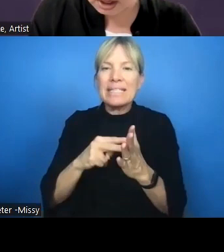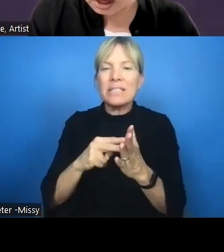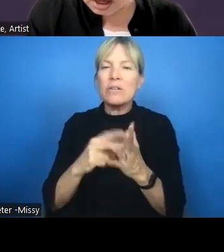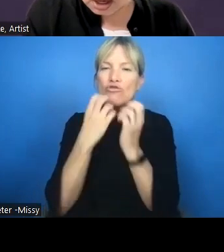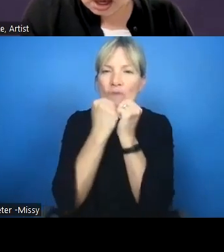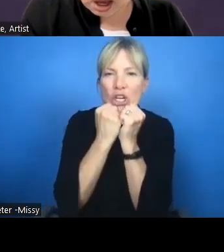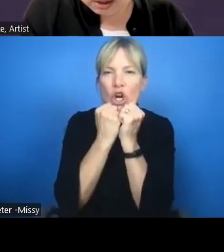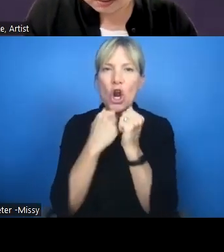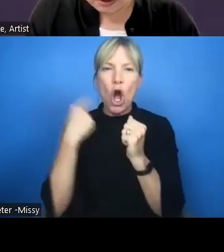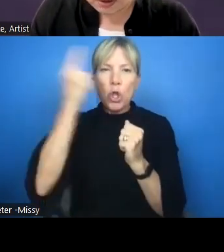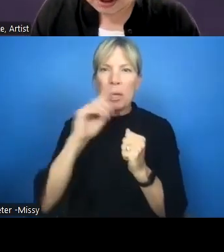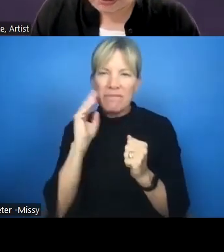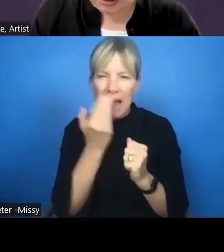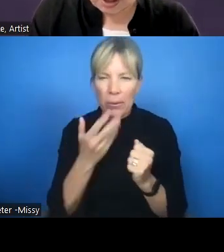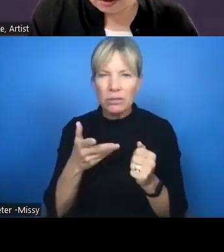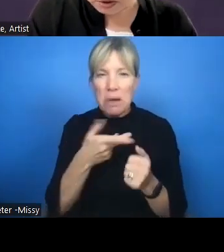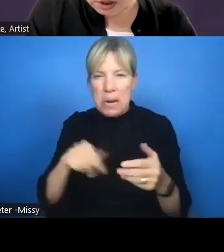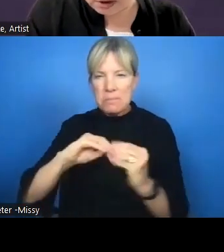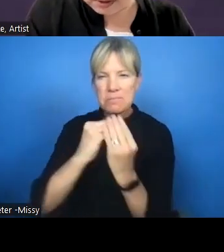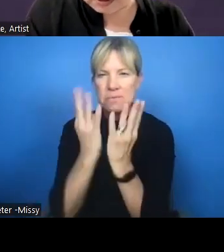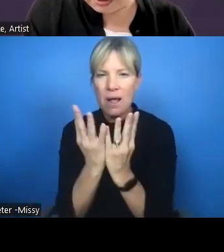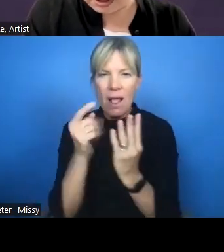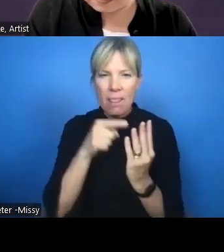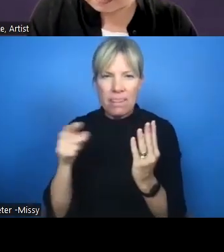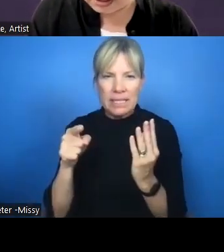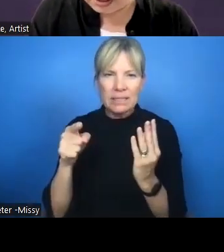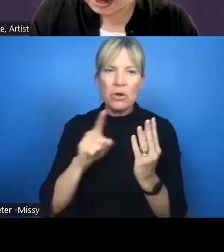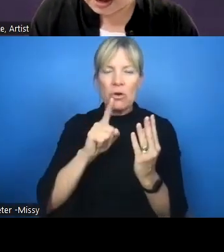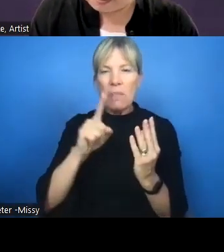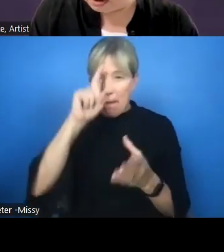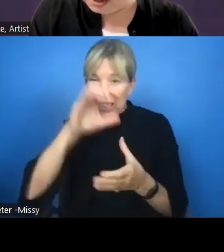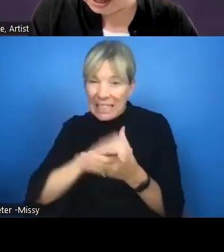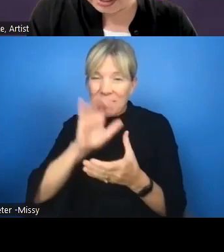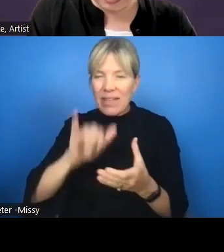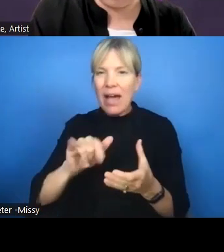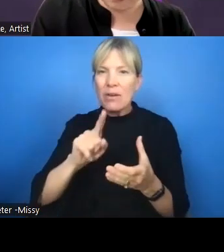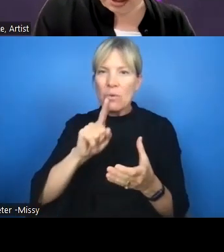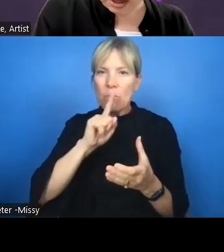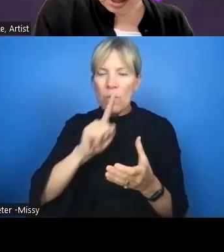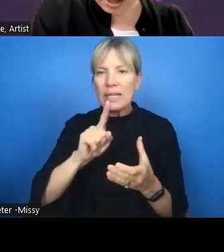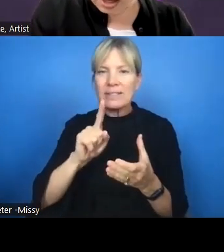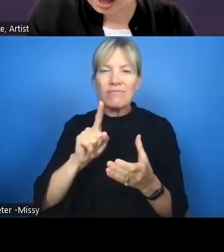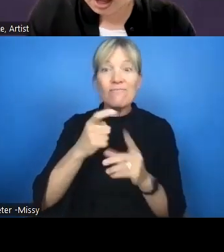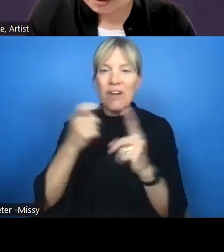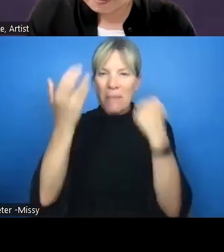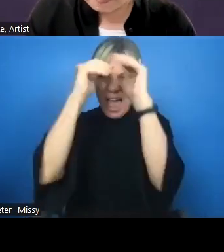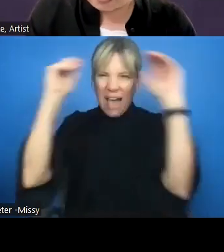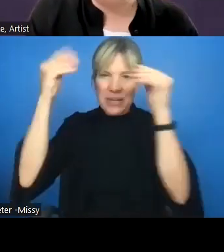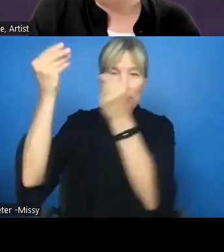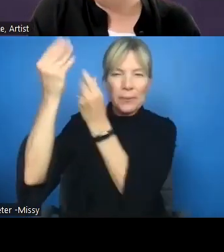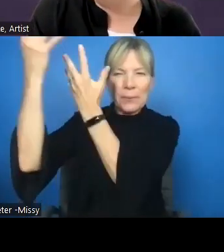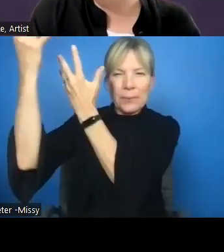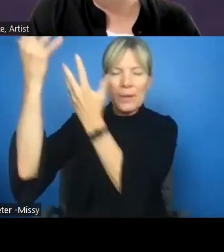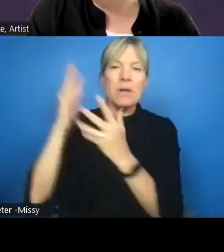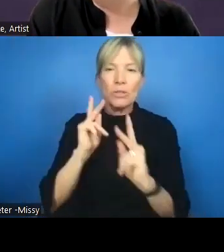flowers. So this Hosoge was believed to be blooming in heaven. So